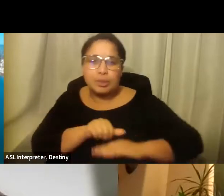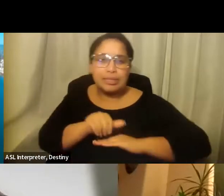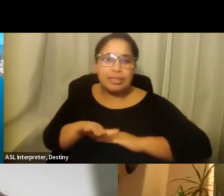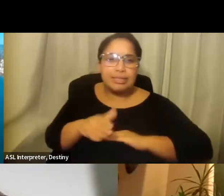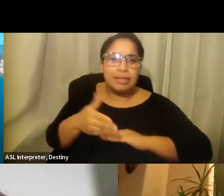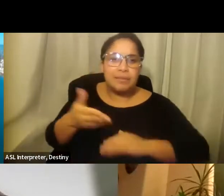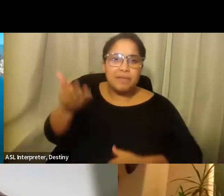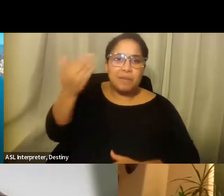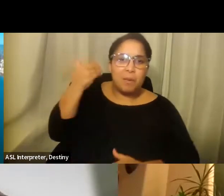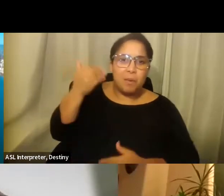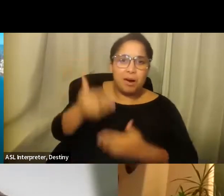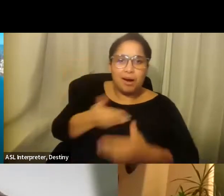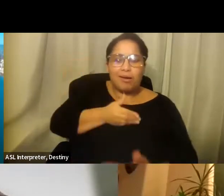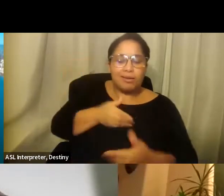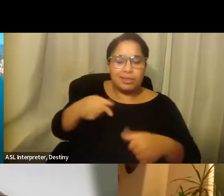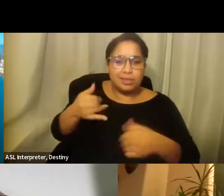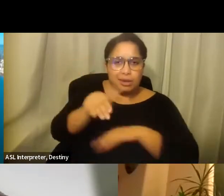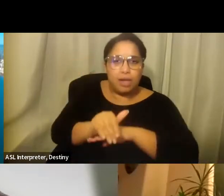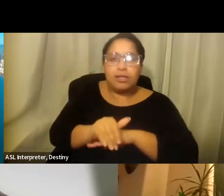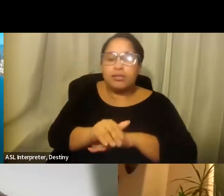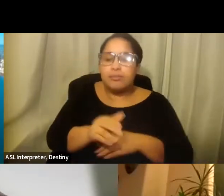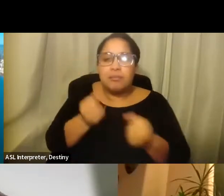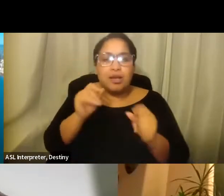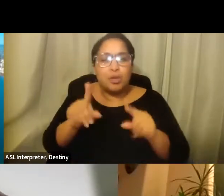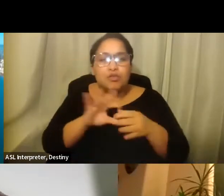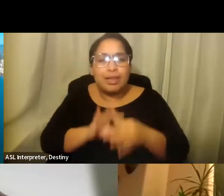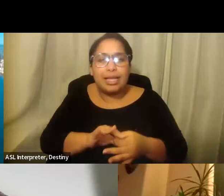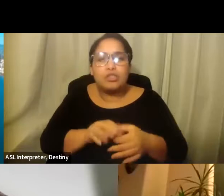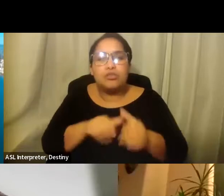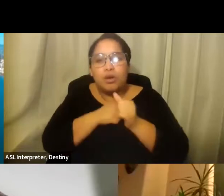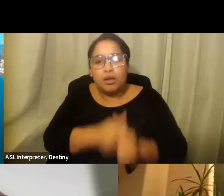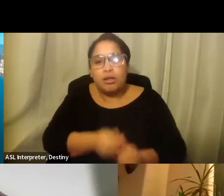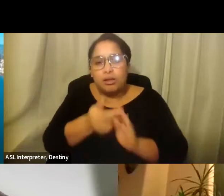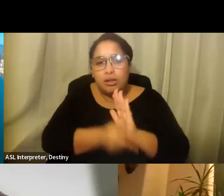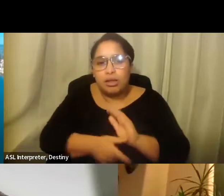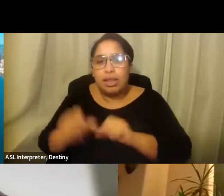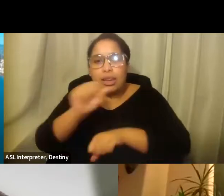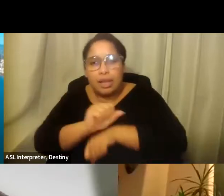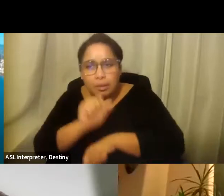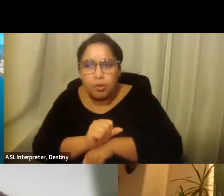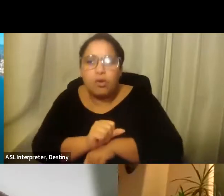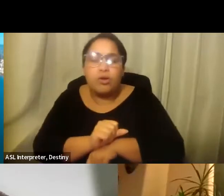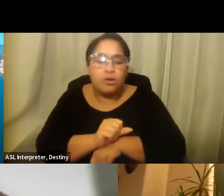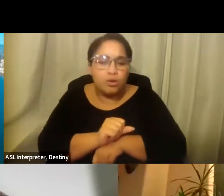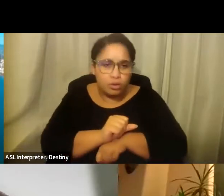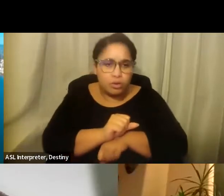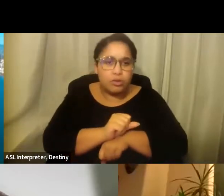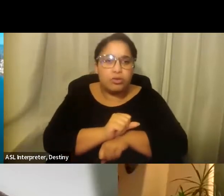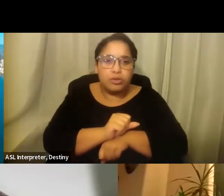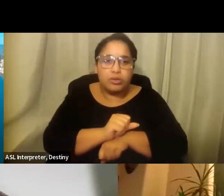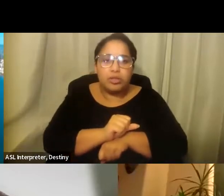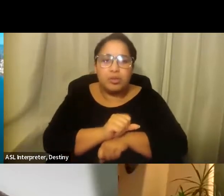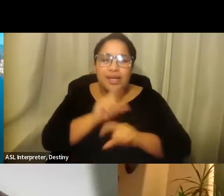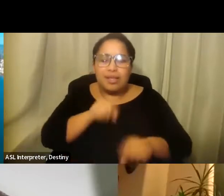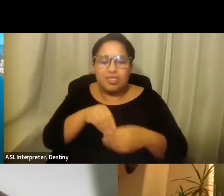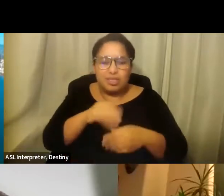questions. I know there were a lot of questions around compliance and labor and these kinds of things, and just to, those were answered